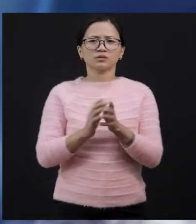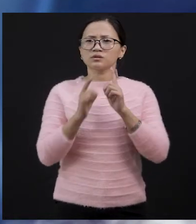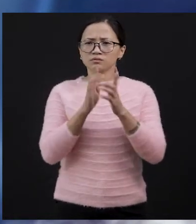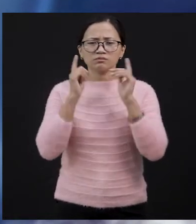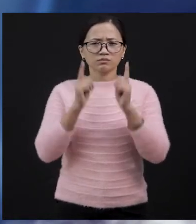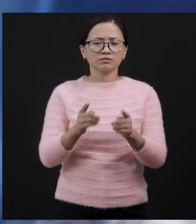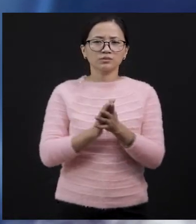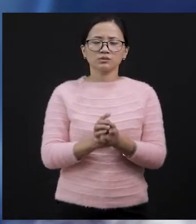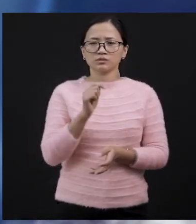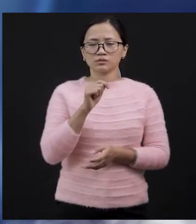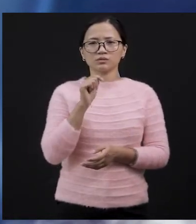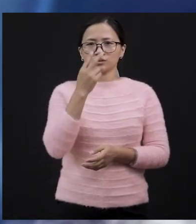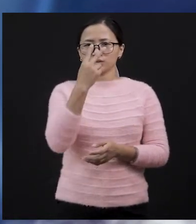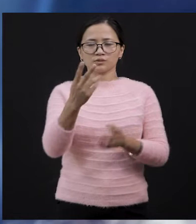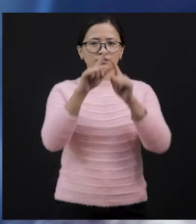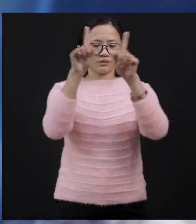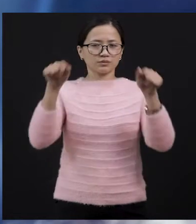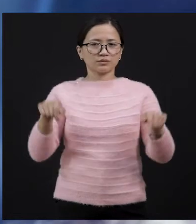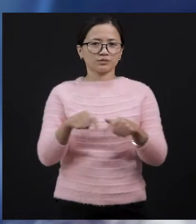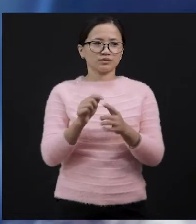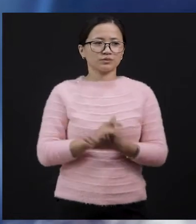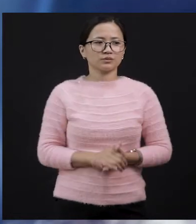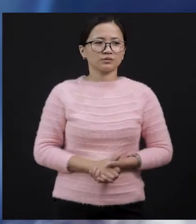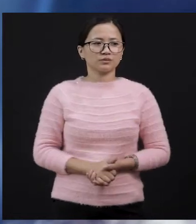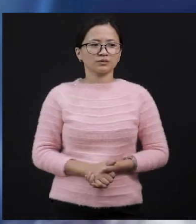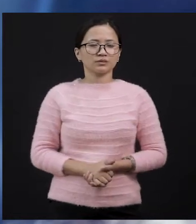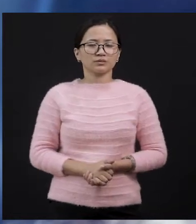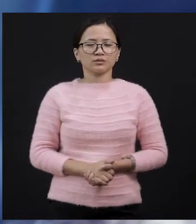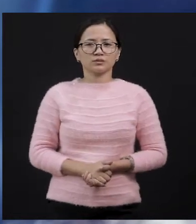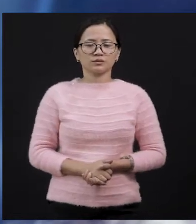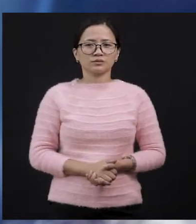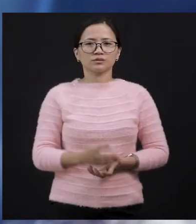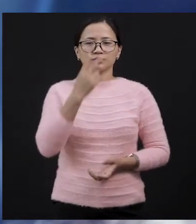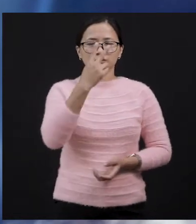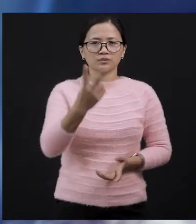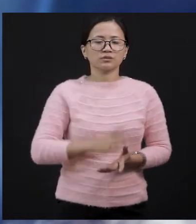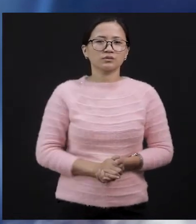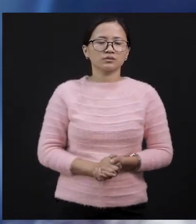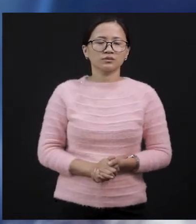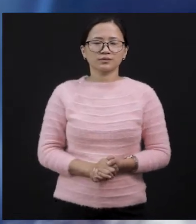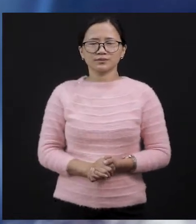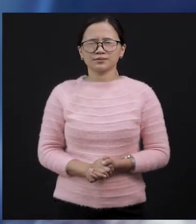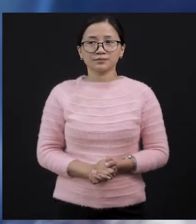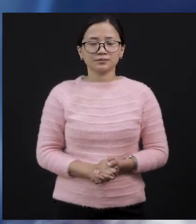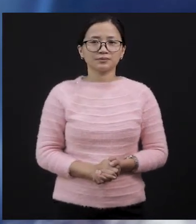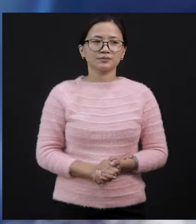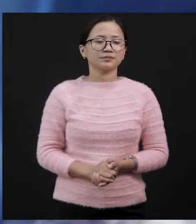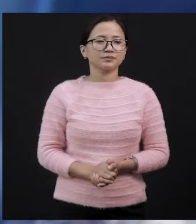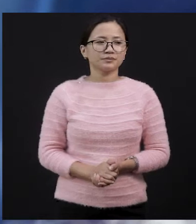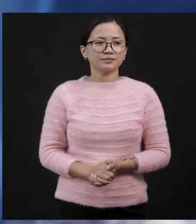but you can have a look at this picture. In this picture, we can see, right?